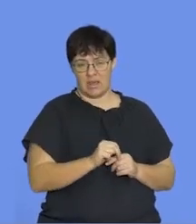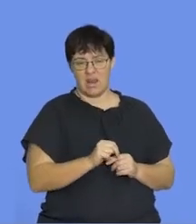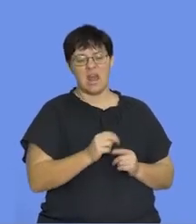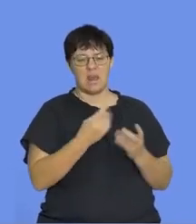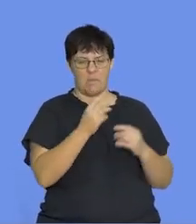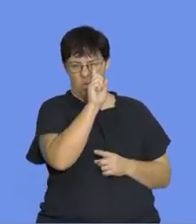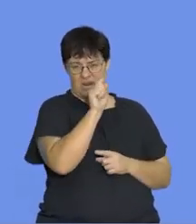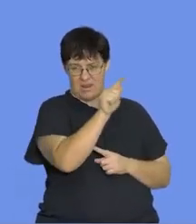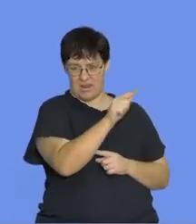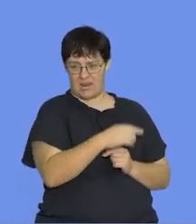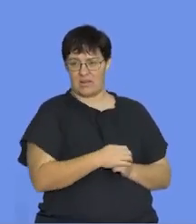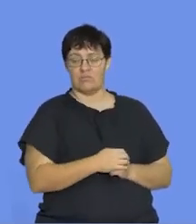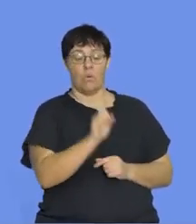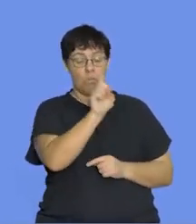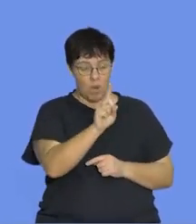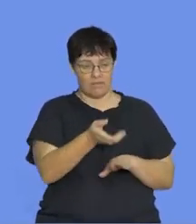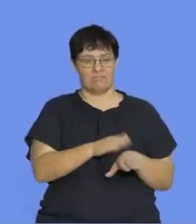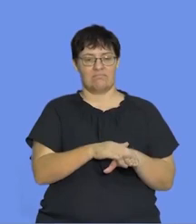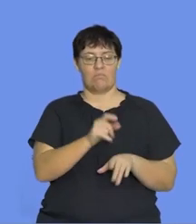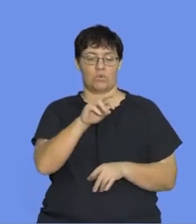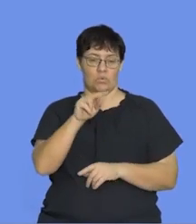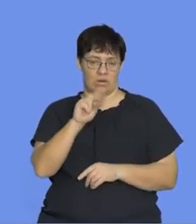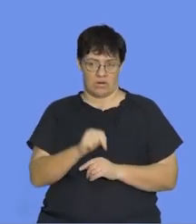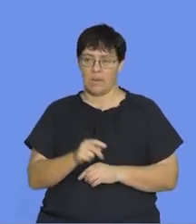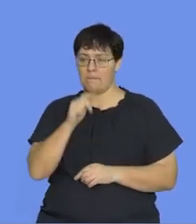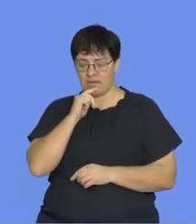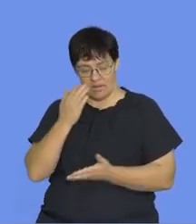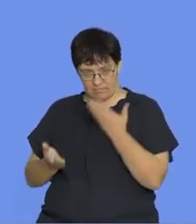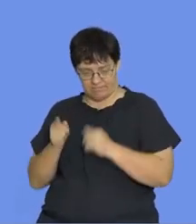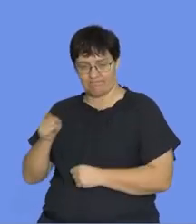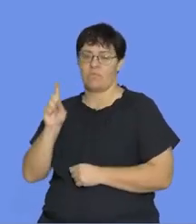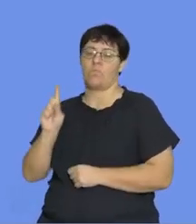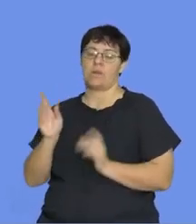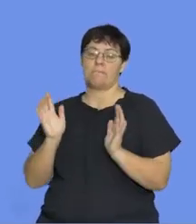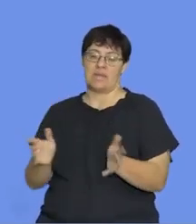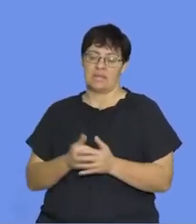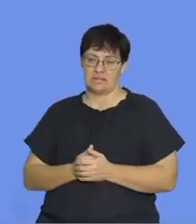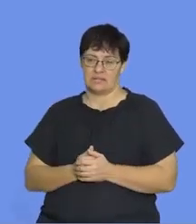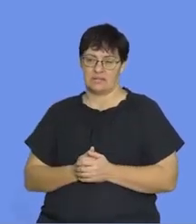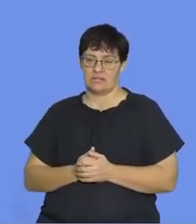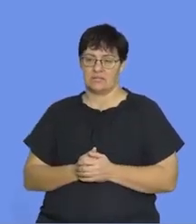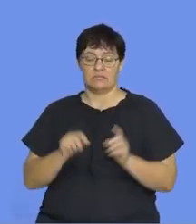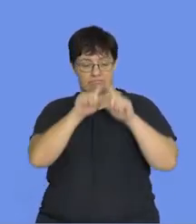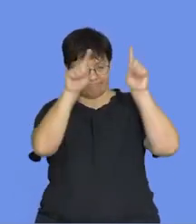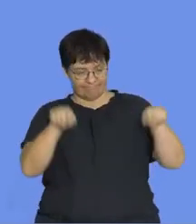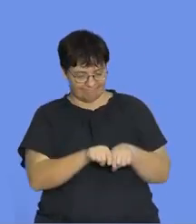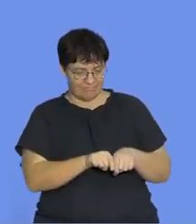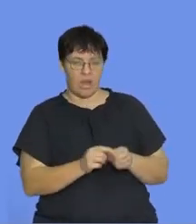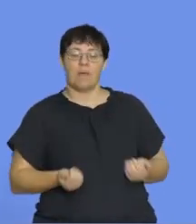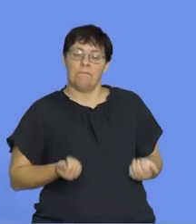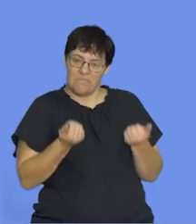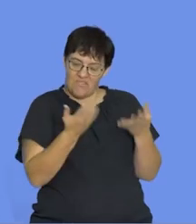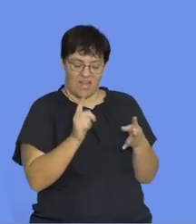it got 1 proton, so its atomic mass unit is also 1. Okay, so the periodic table does provide all this